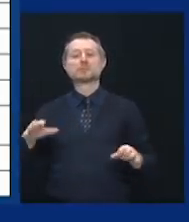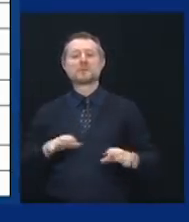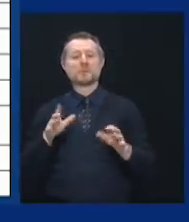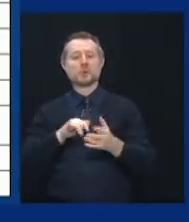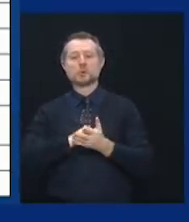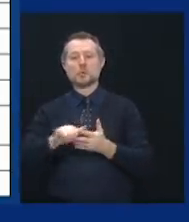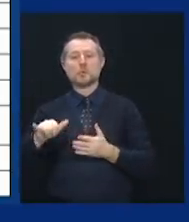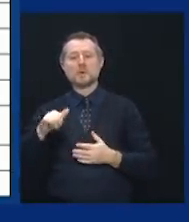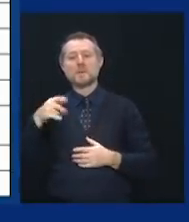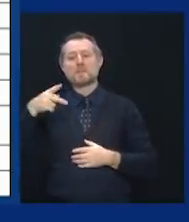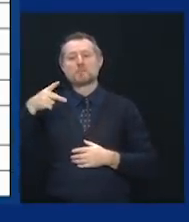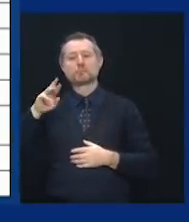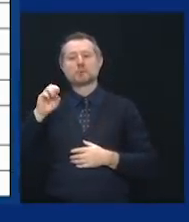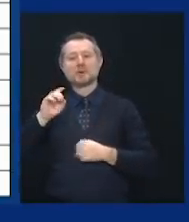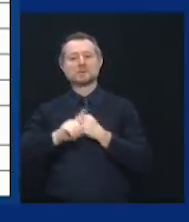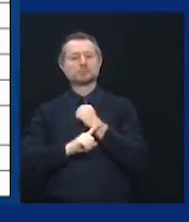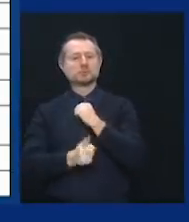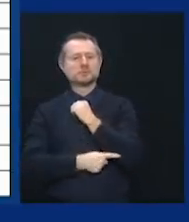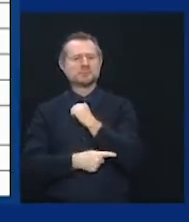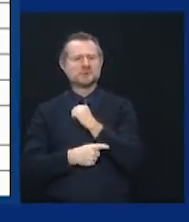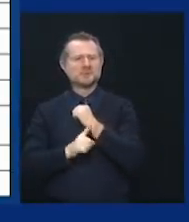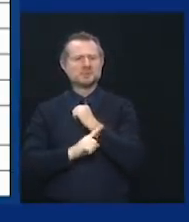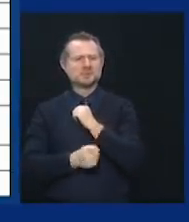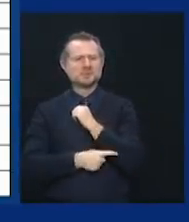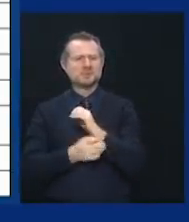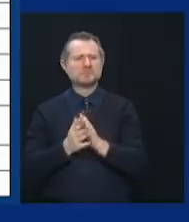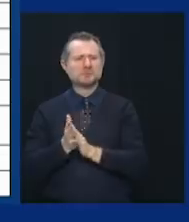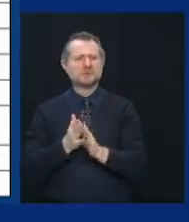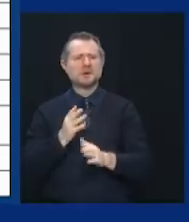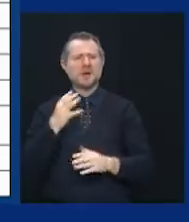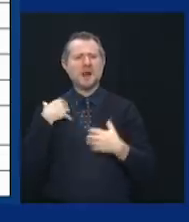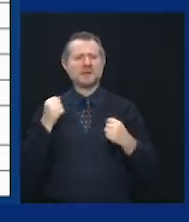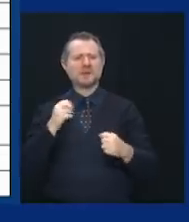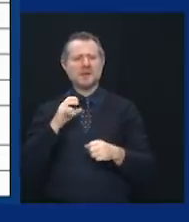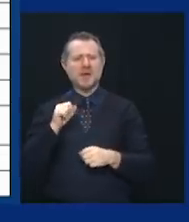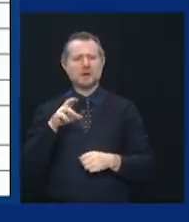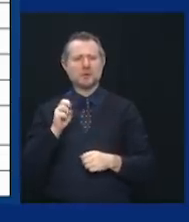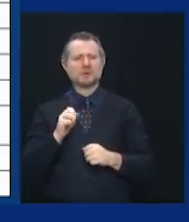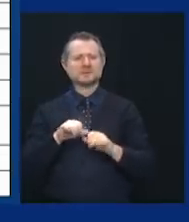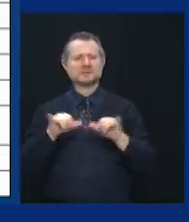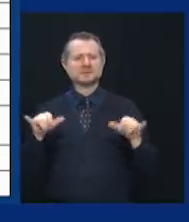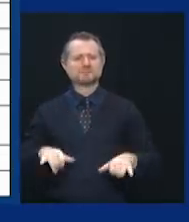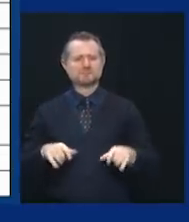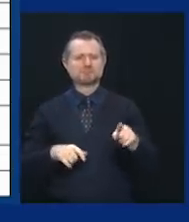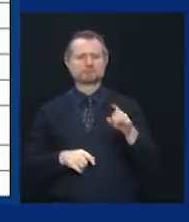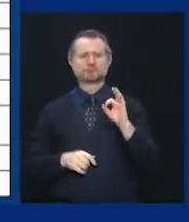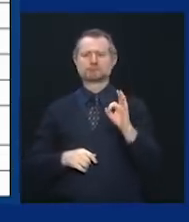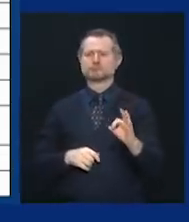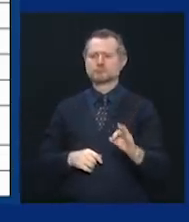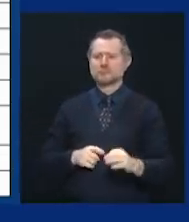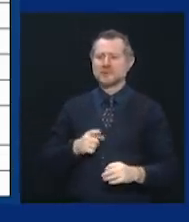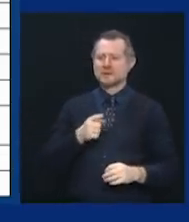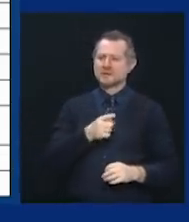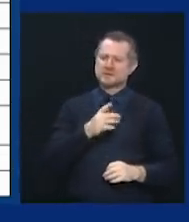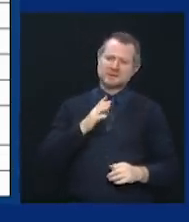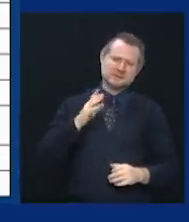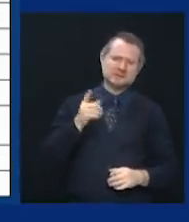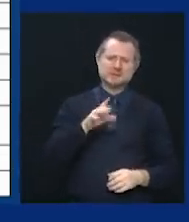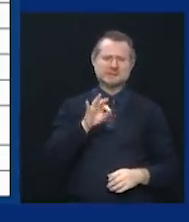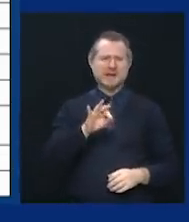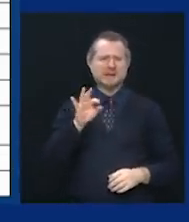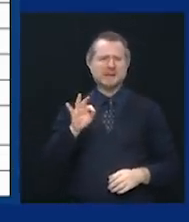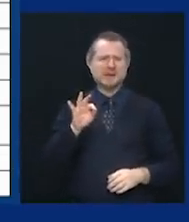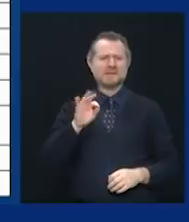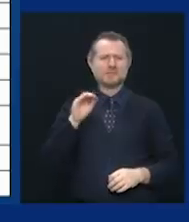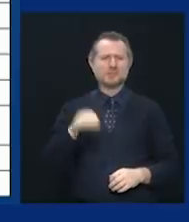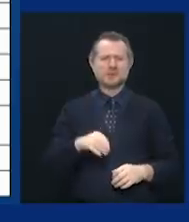Presbyterian Hospital System, healthcare system, they administered 99% of their